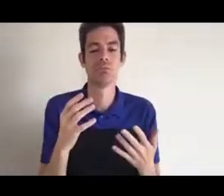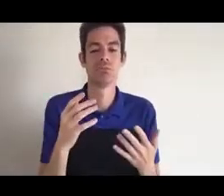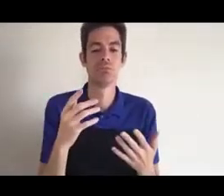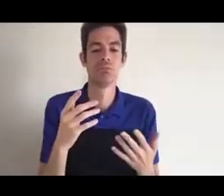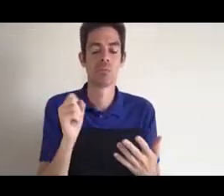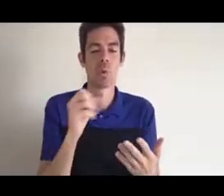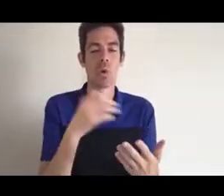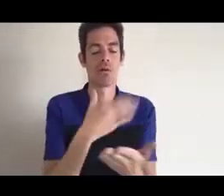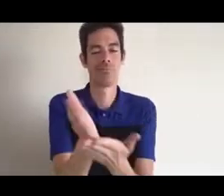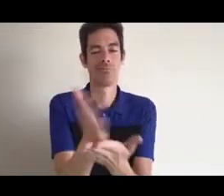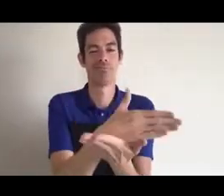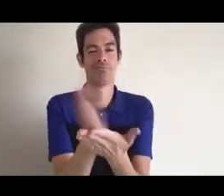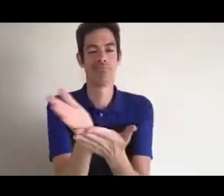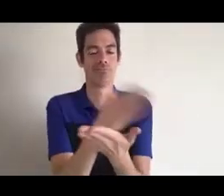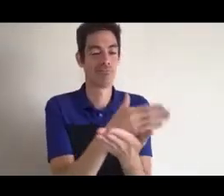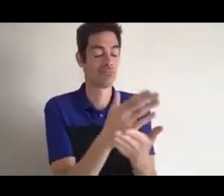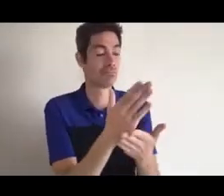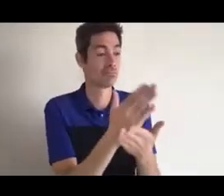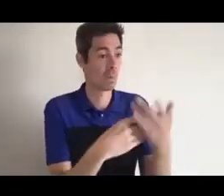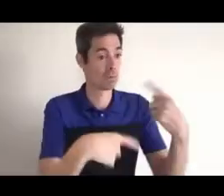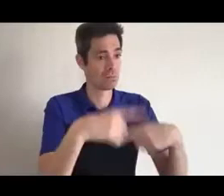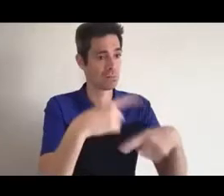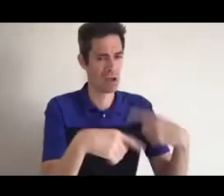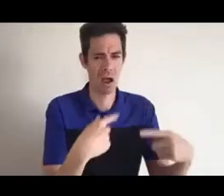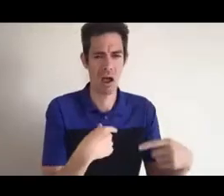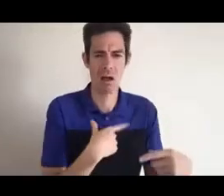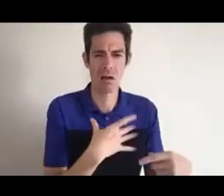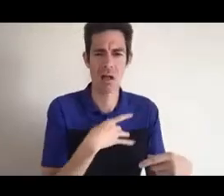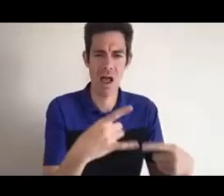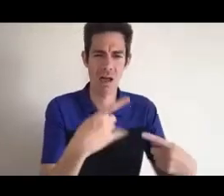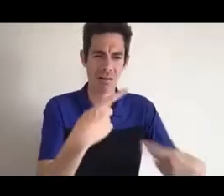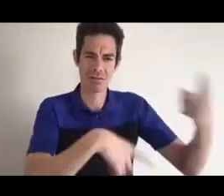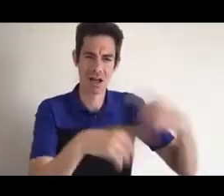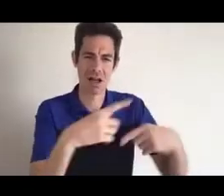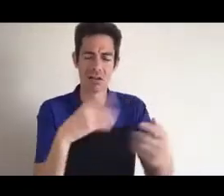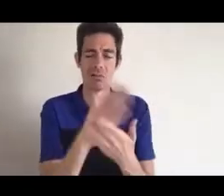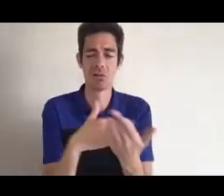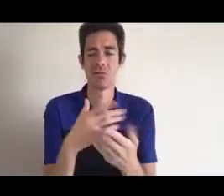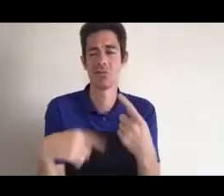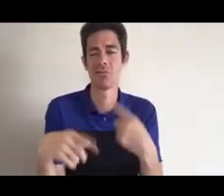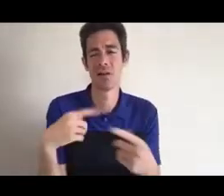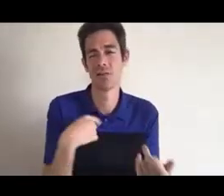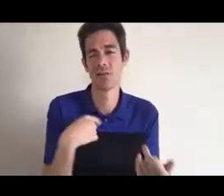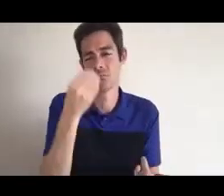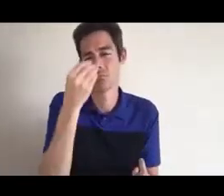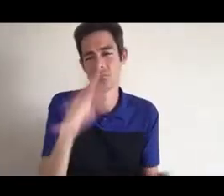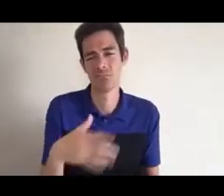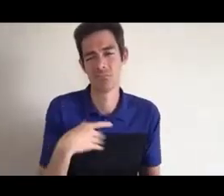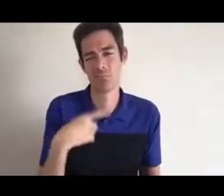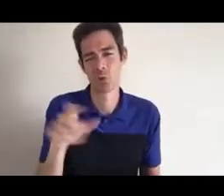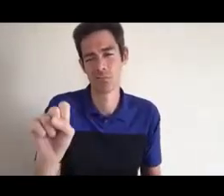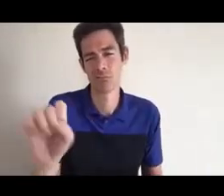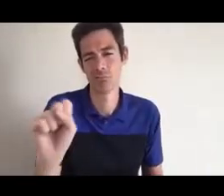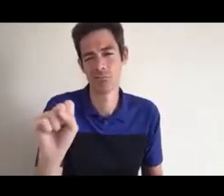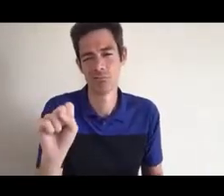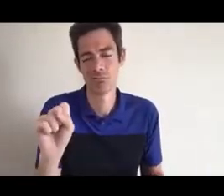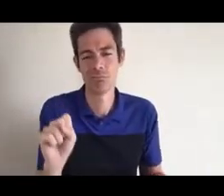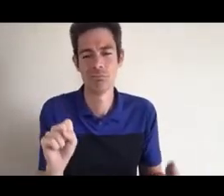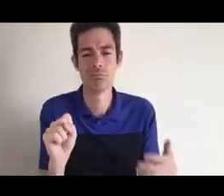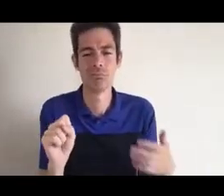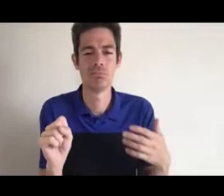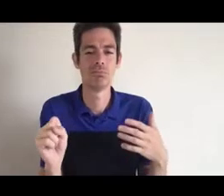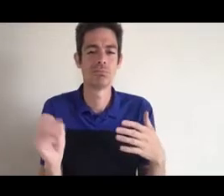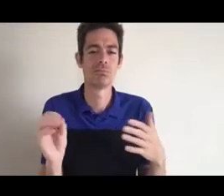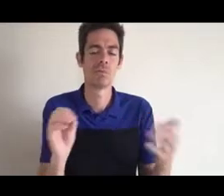Sometimes people like to fingerspell for convenience. So sometimes I do like to use a sign, but some signs